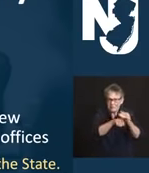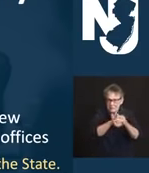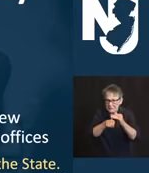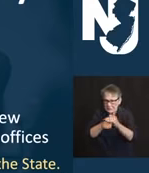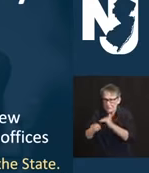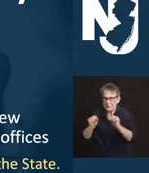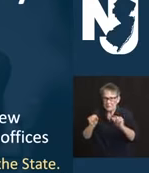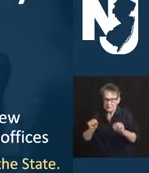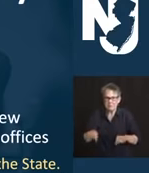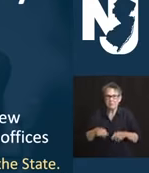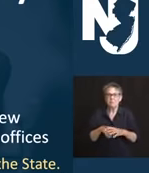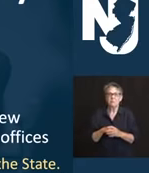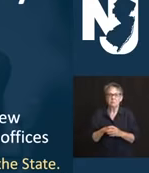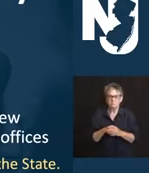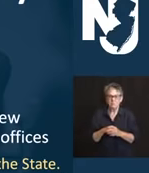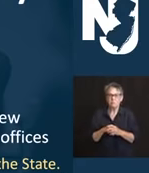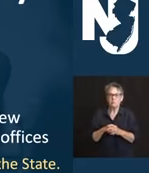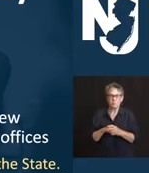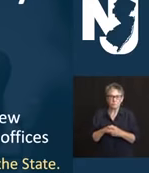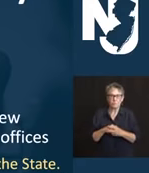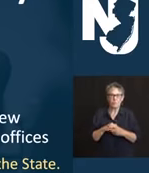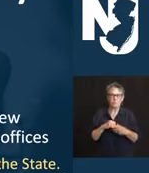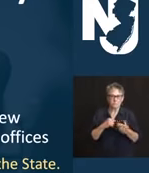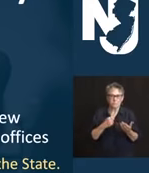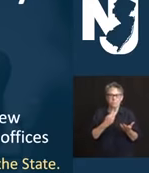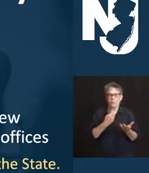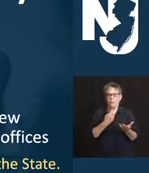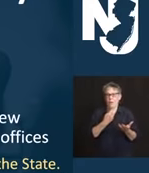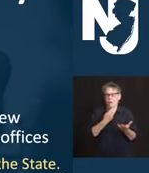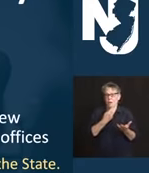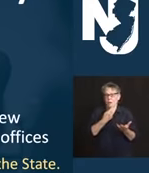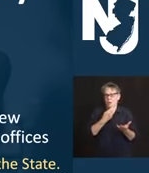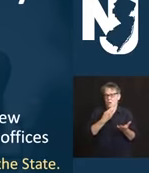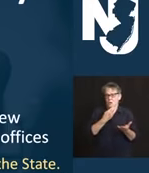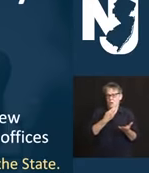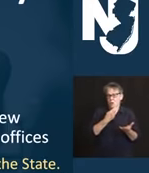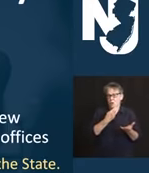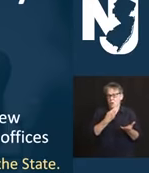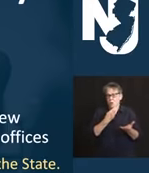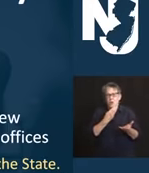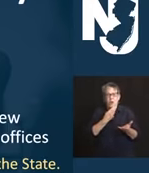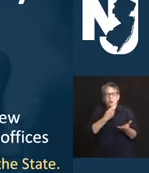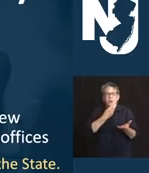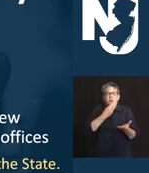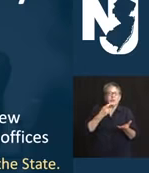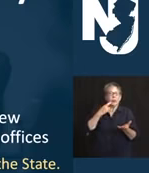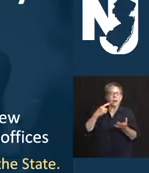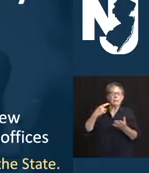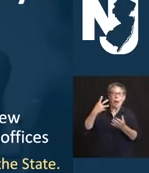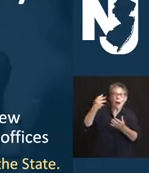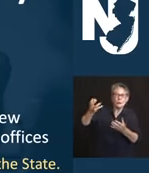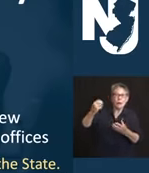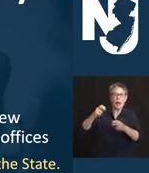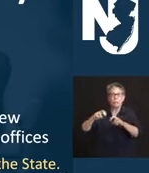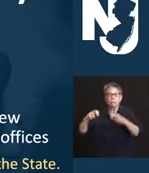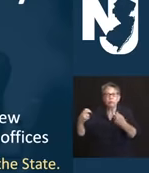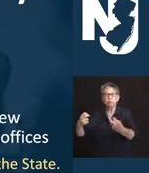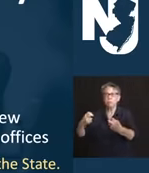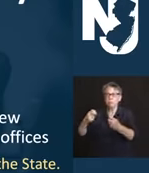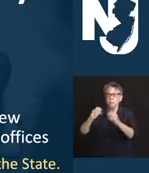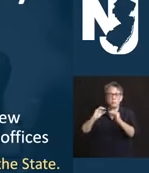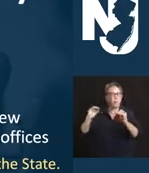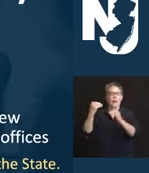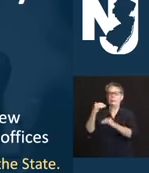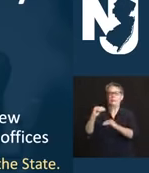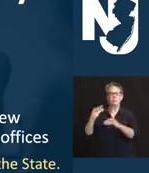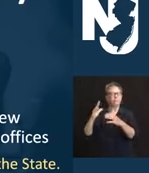restaurants' hours for outdoor dining are not limited by any state order. So there's something